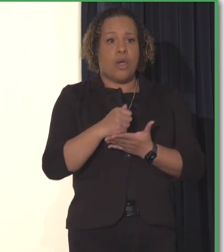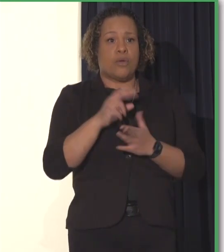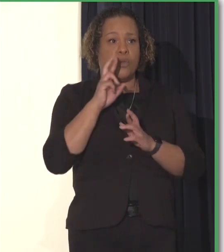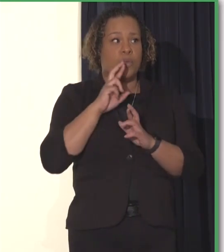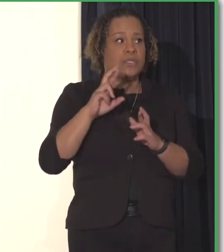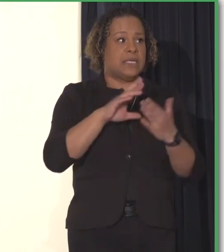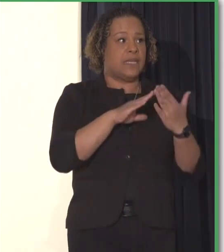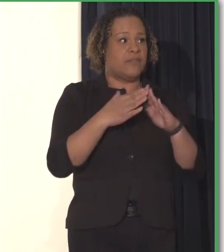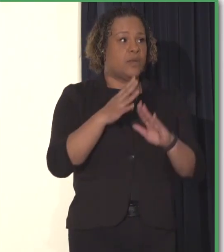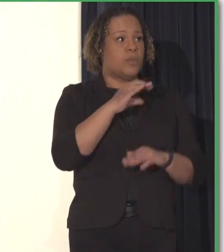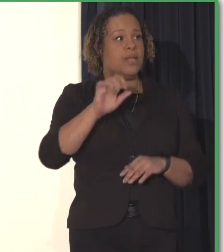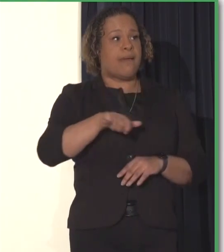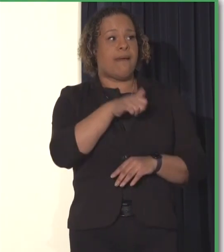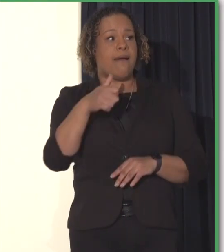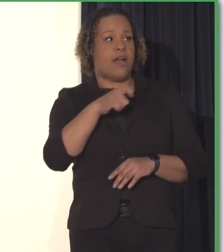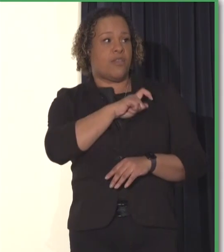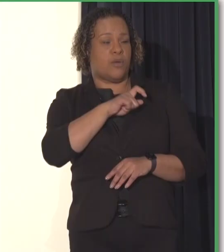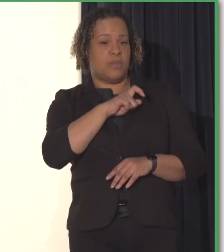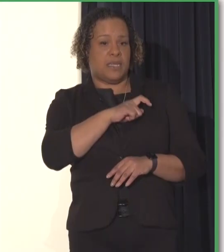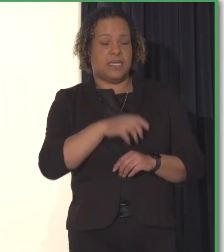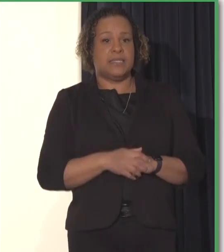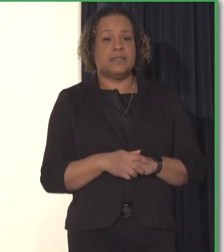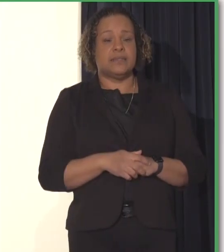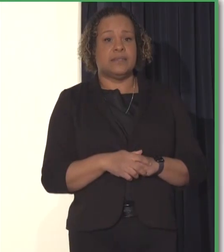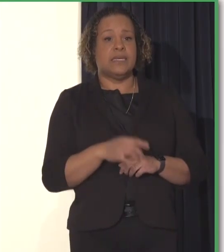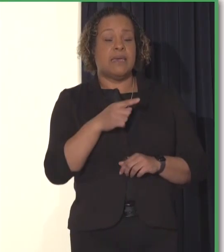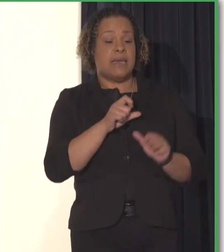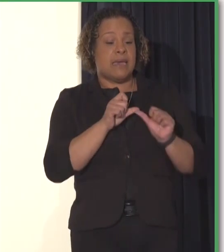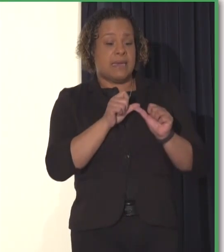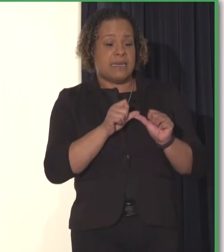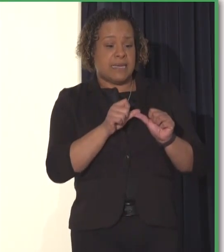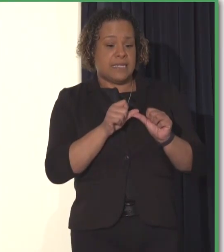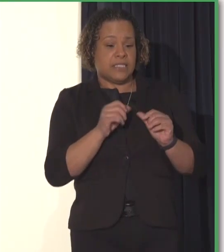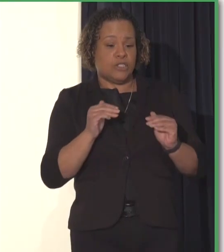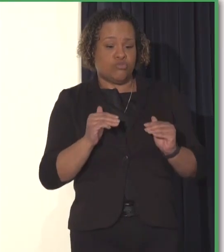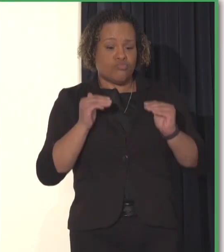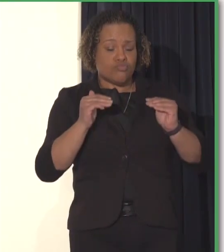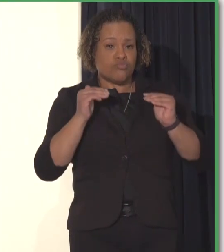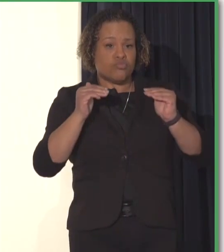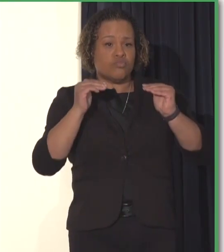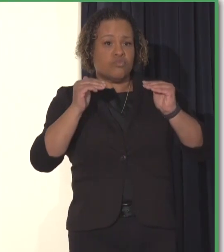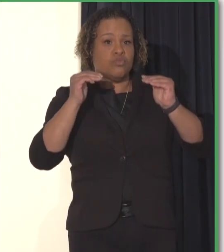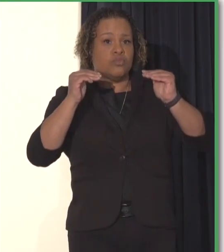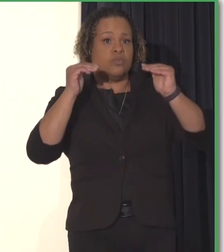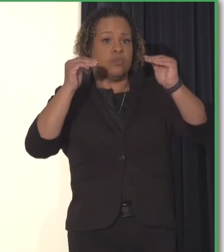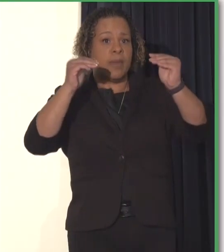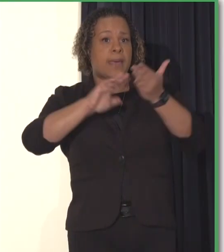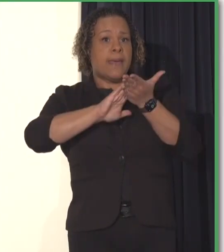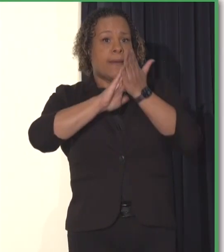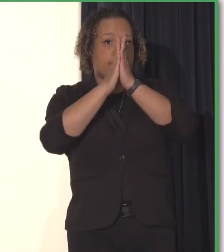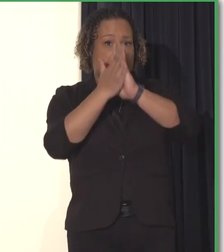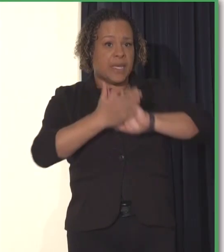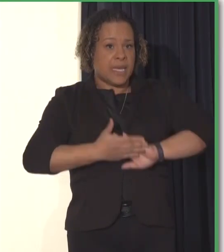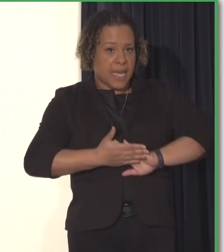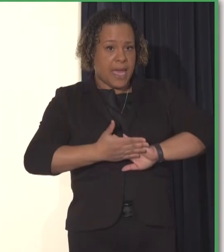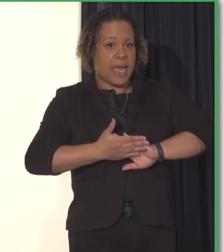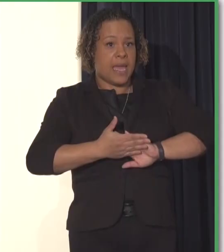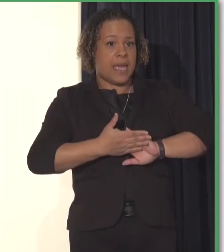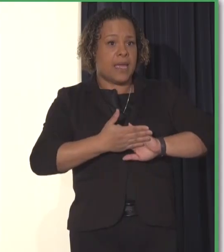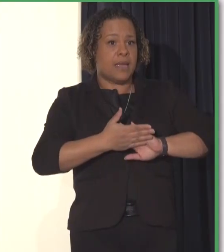his fellow officers. And he steadily rose through the ranks to become a precinct